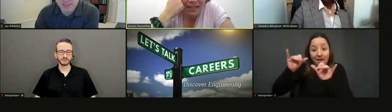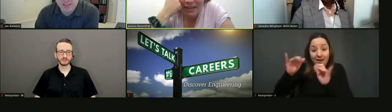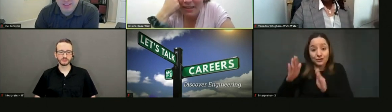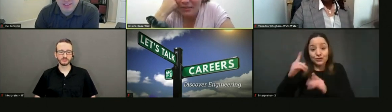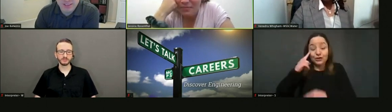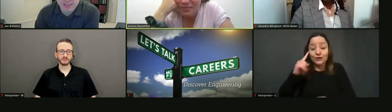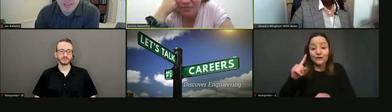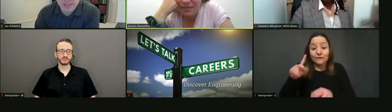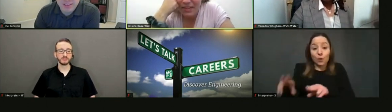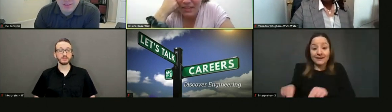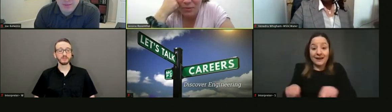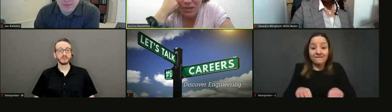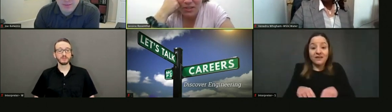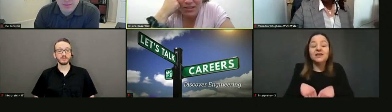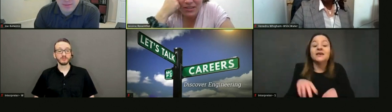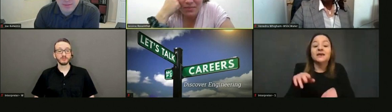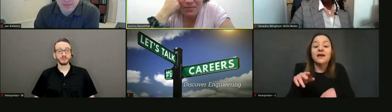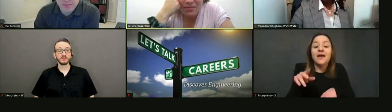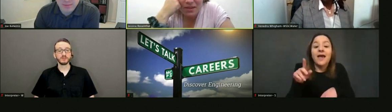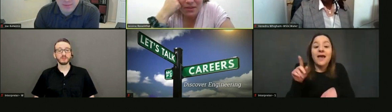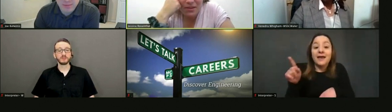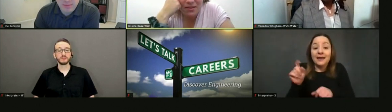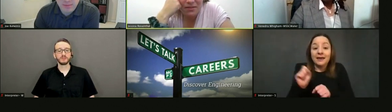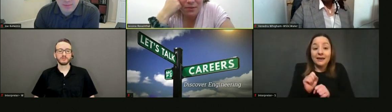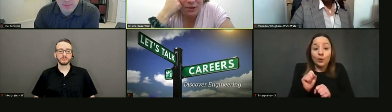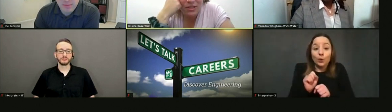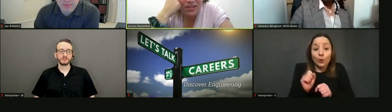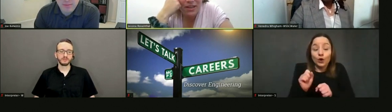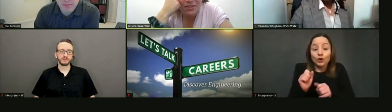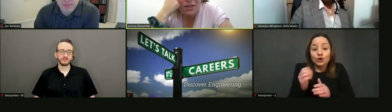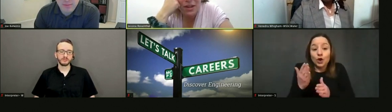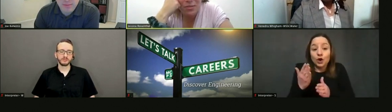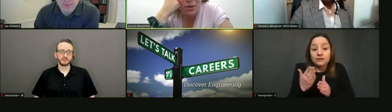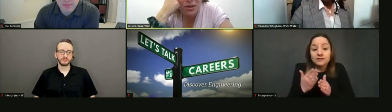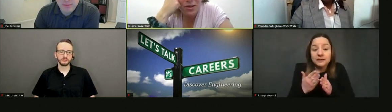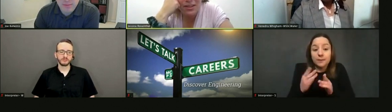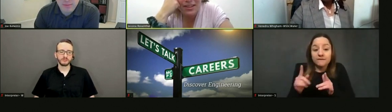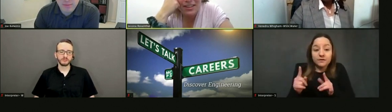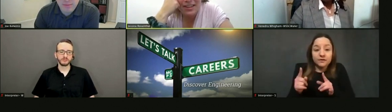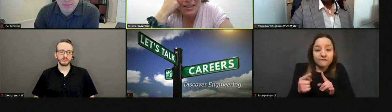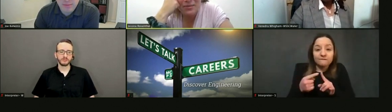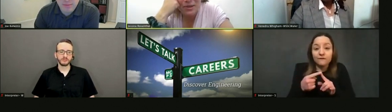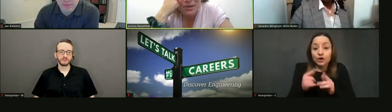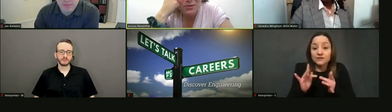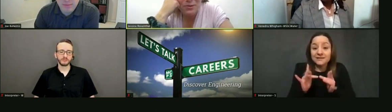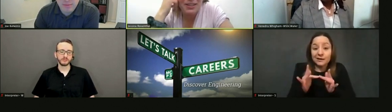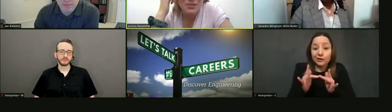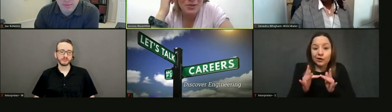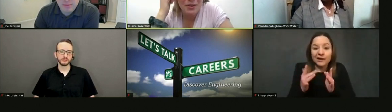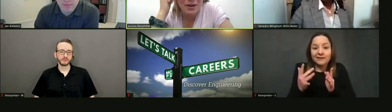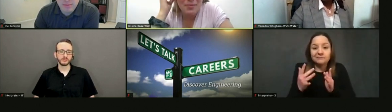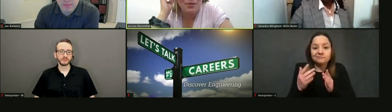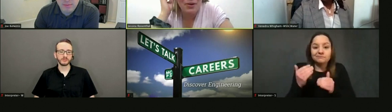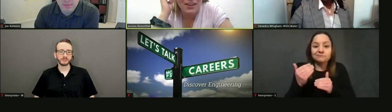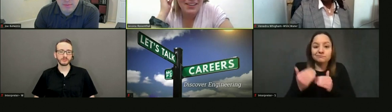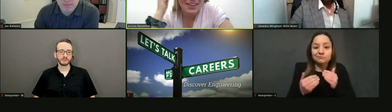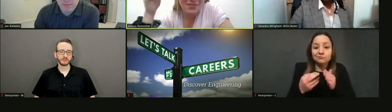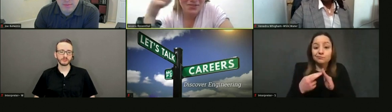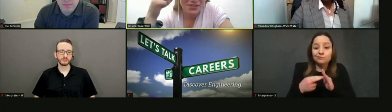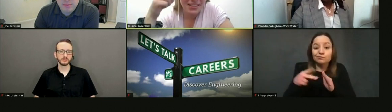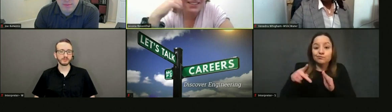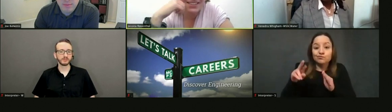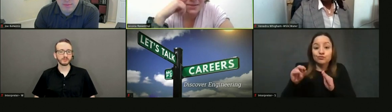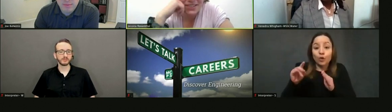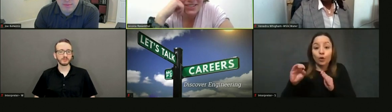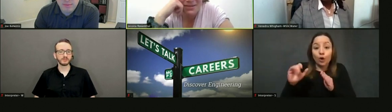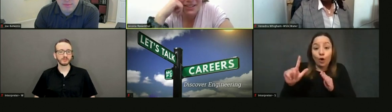the Navy, and he worked on some of the first kind of internet protocol when he was working. So now I'm at work